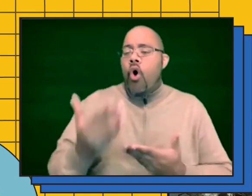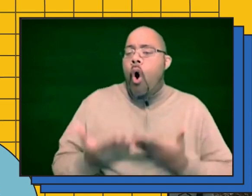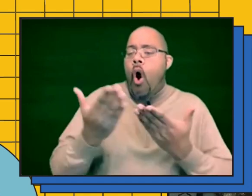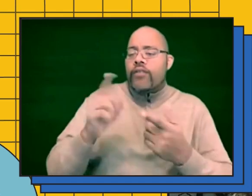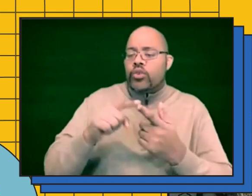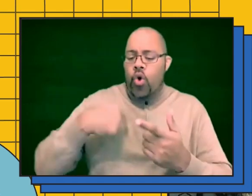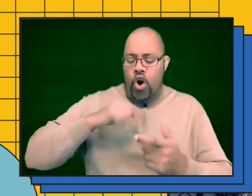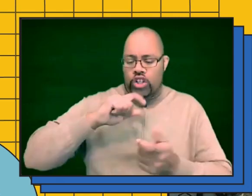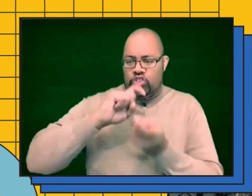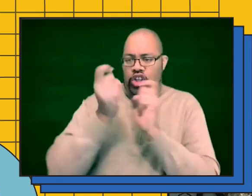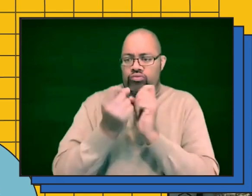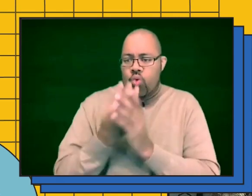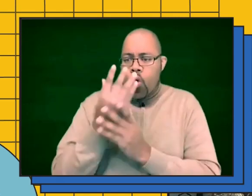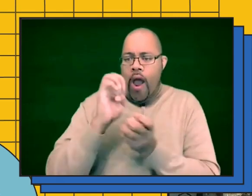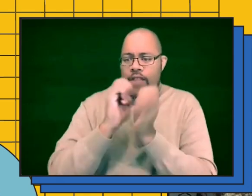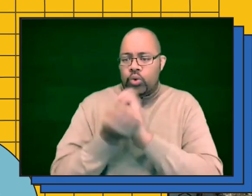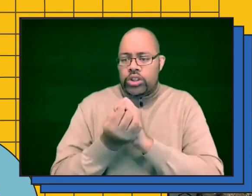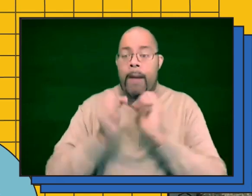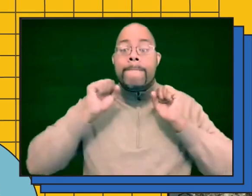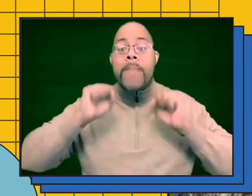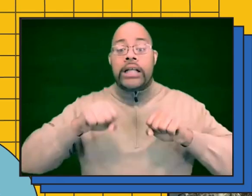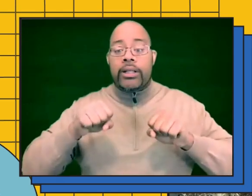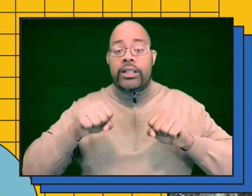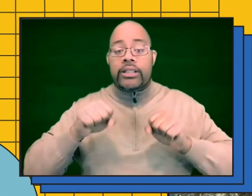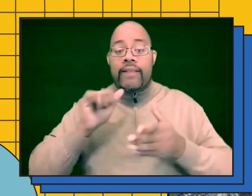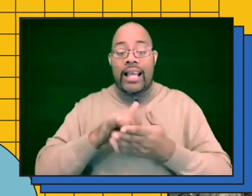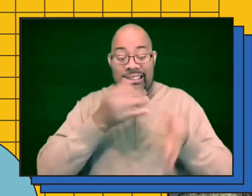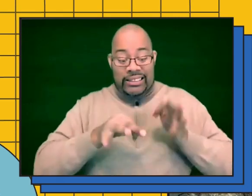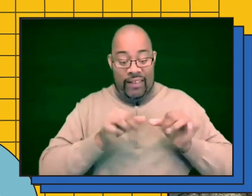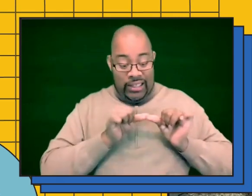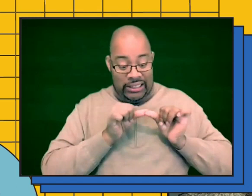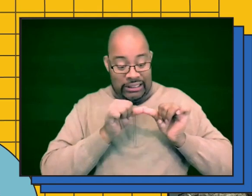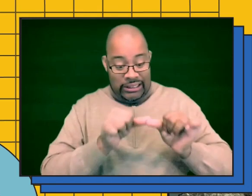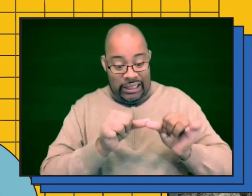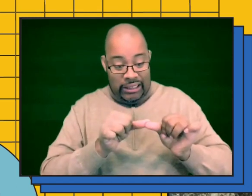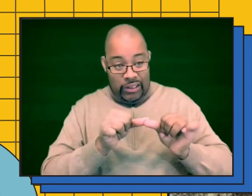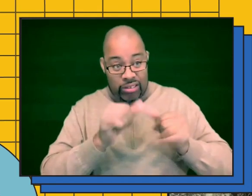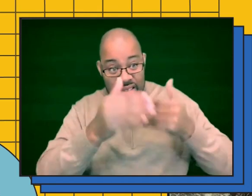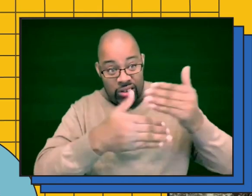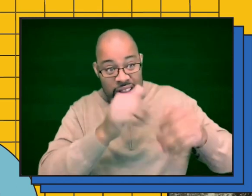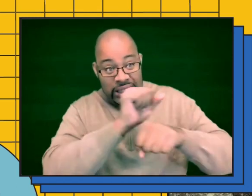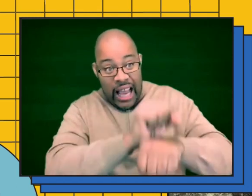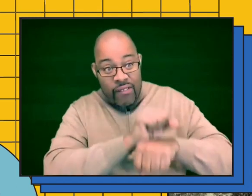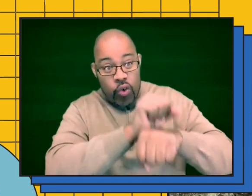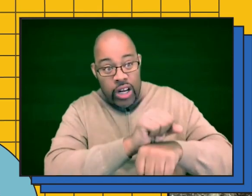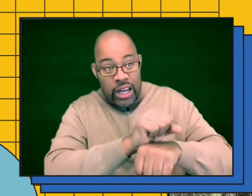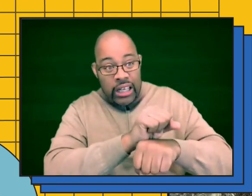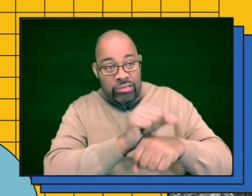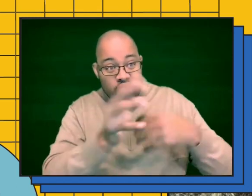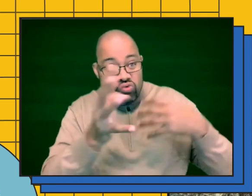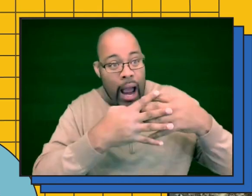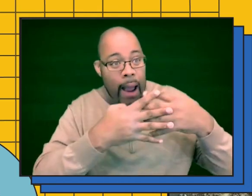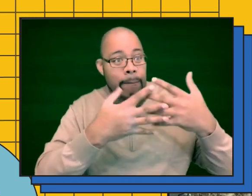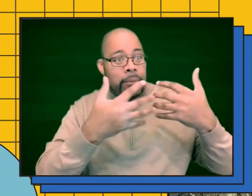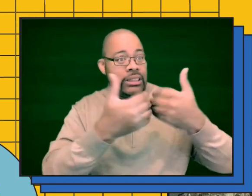This is an offering towards our evolution, towards a possibility that instead of continuing the trajectory of slavery